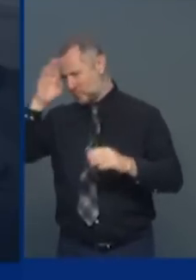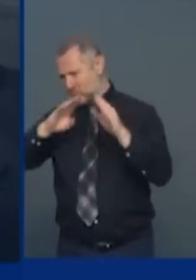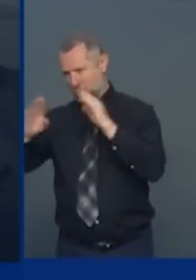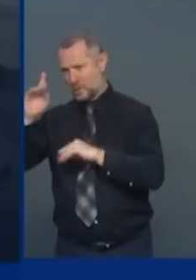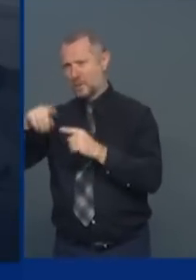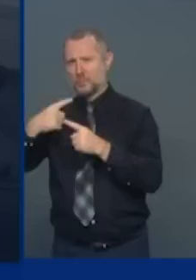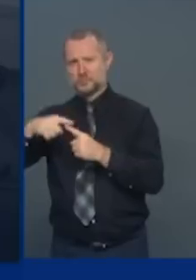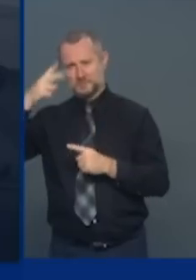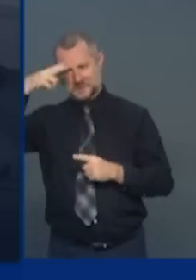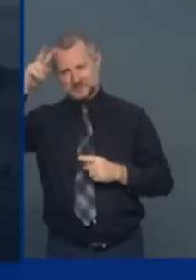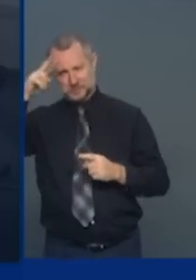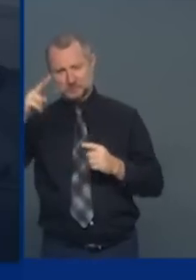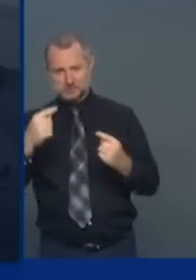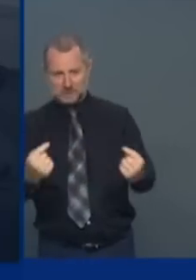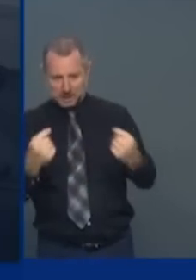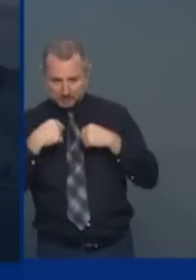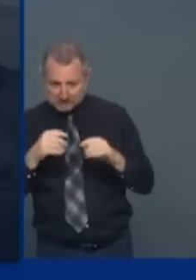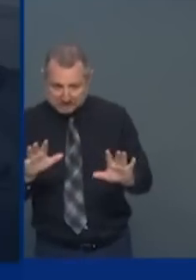border.